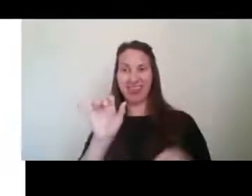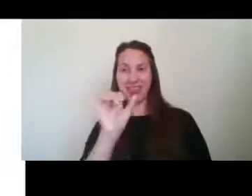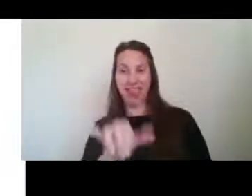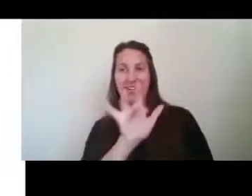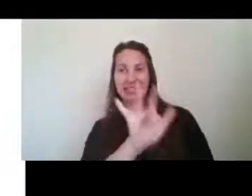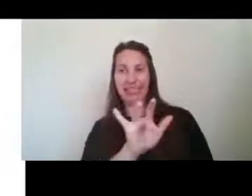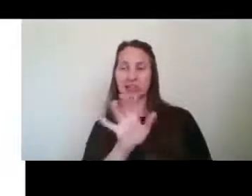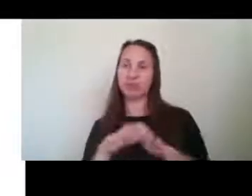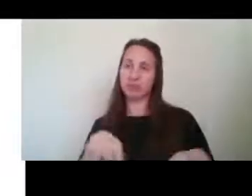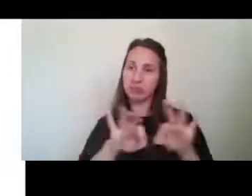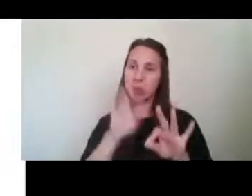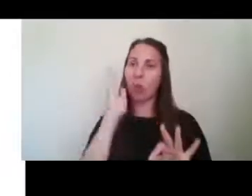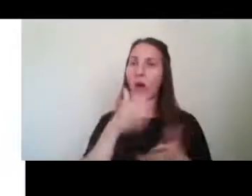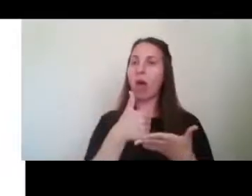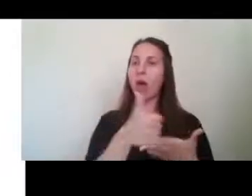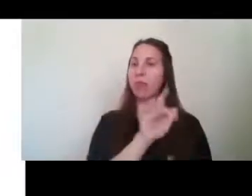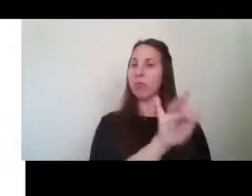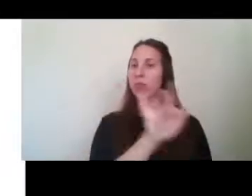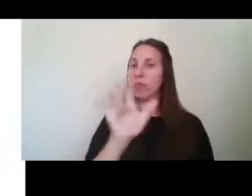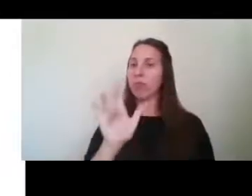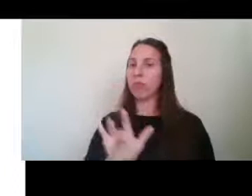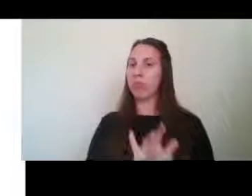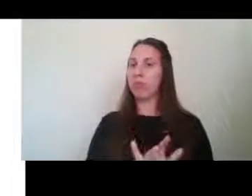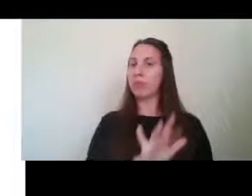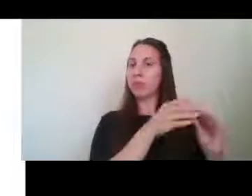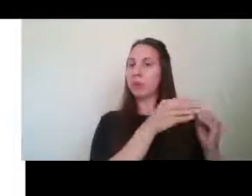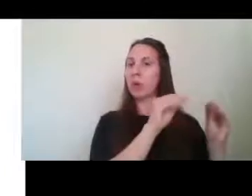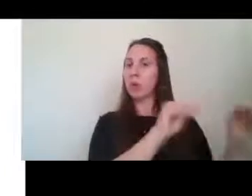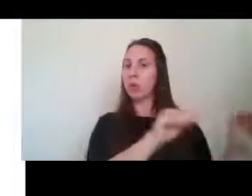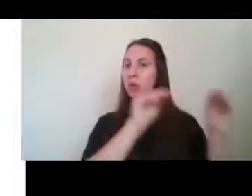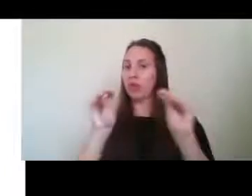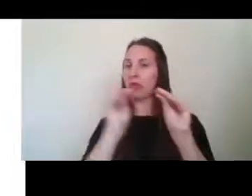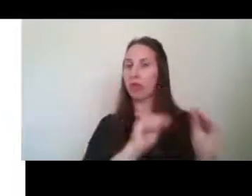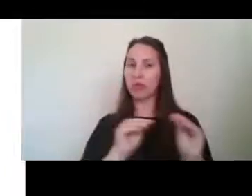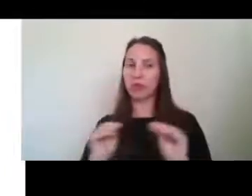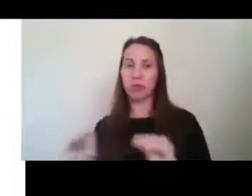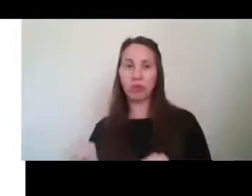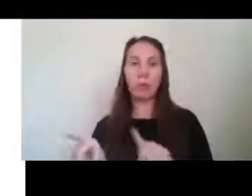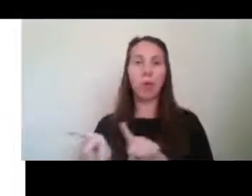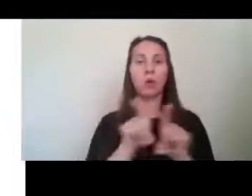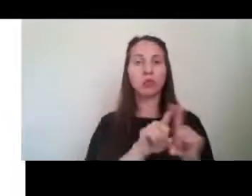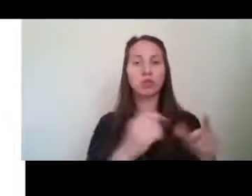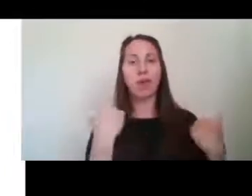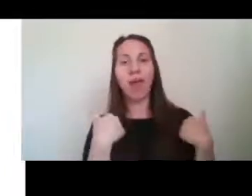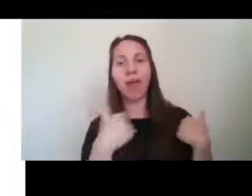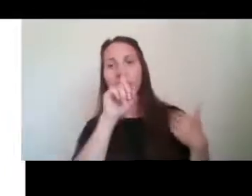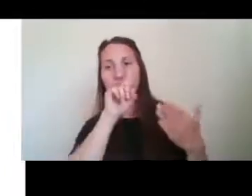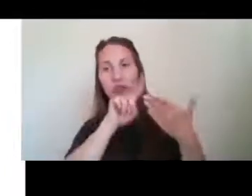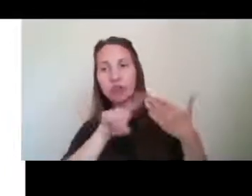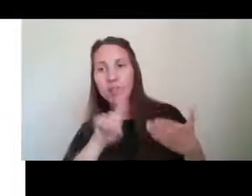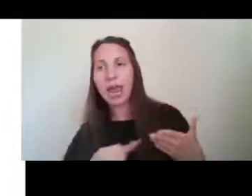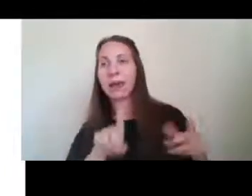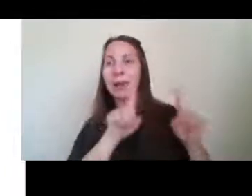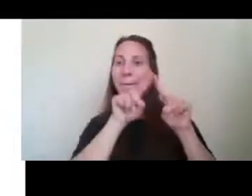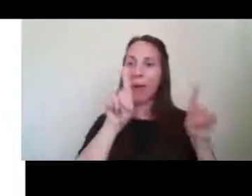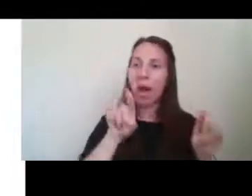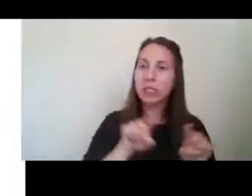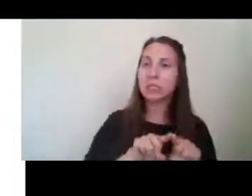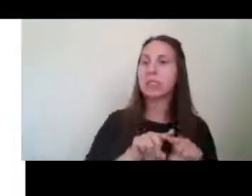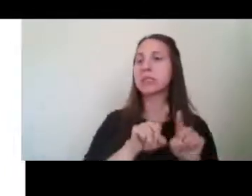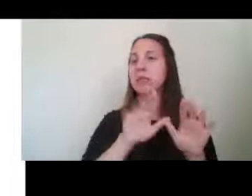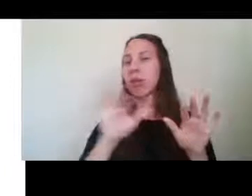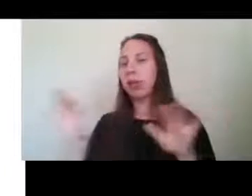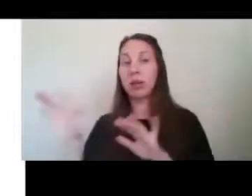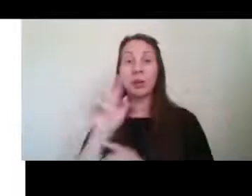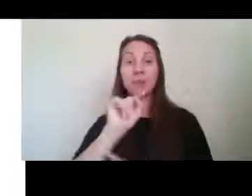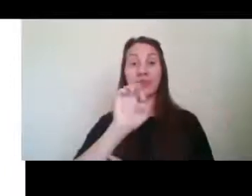users to input information, like text boxes, radio buttons, checkboxes, and more. Text labels will